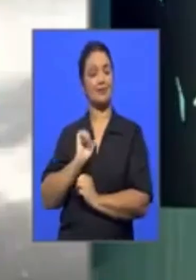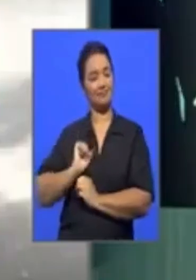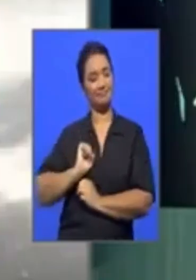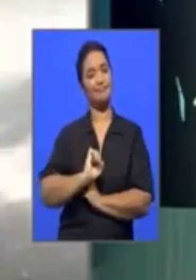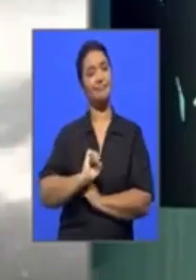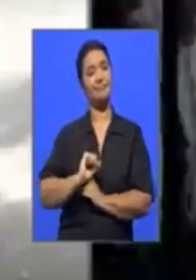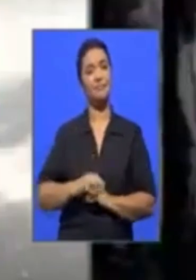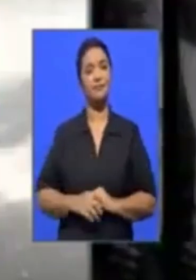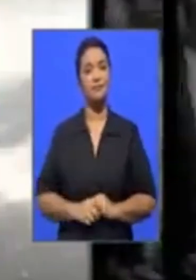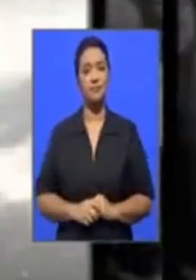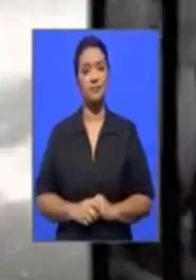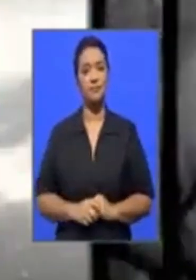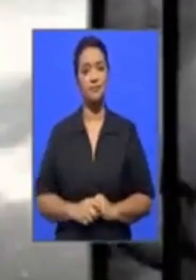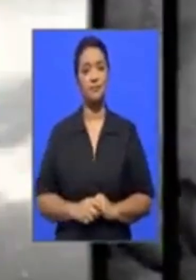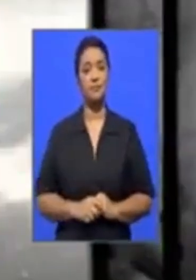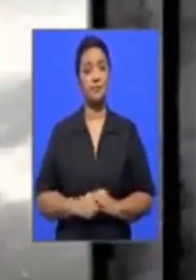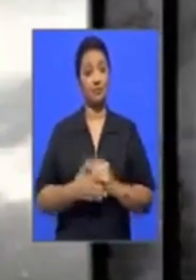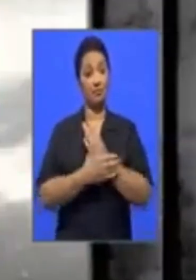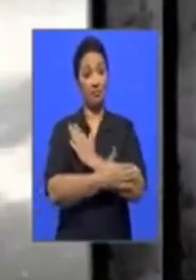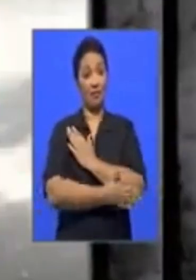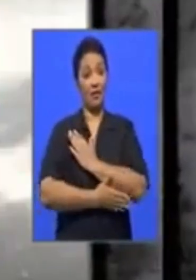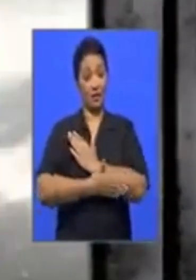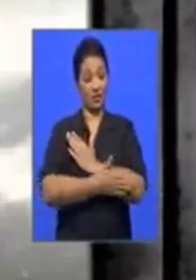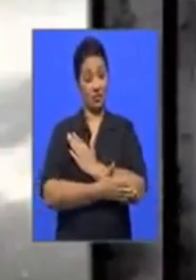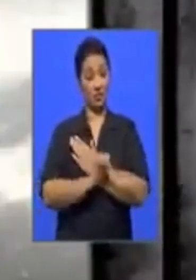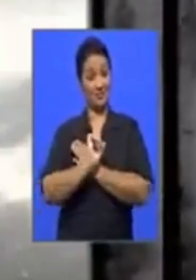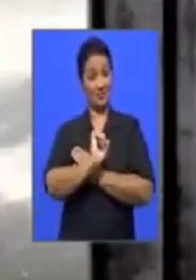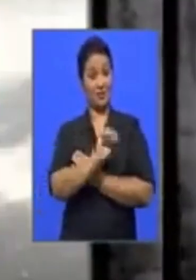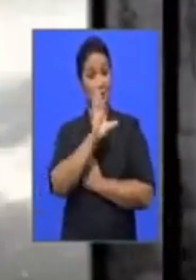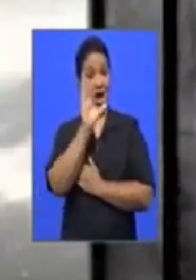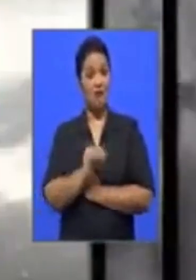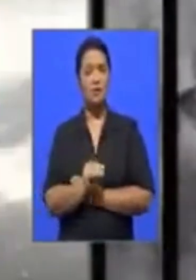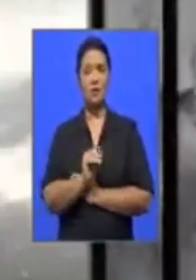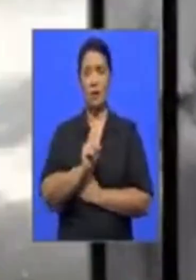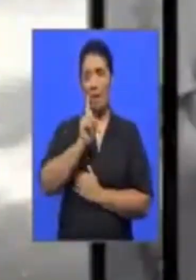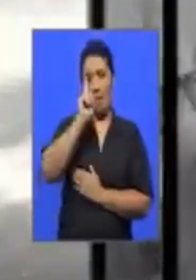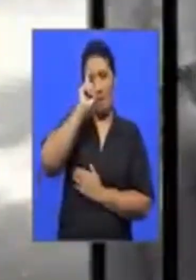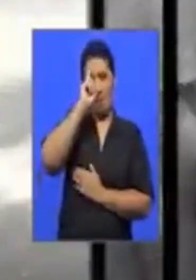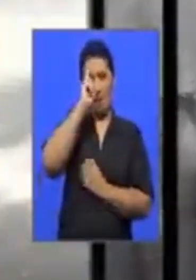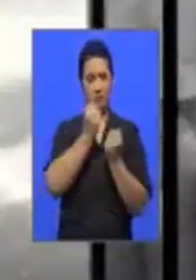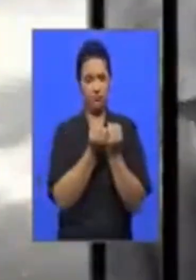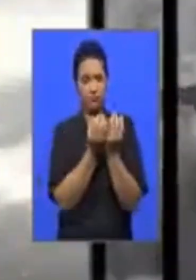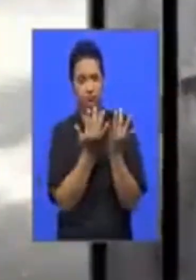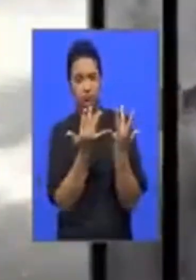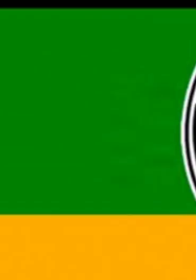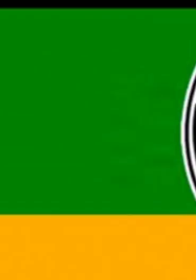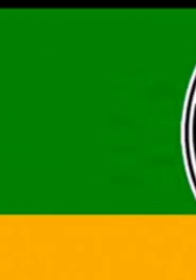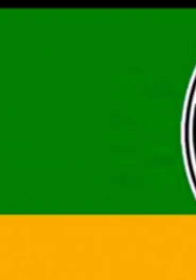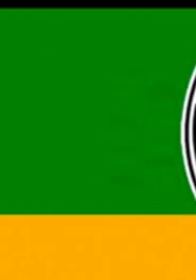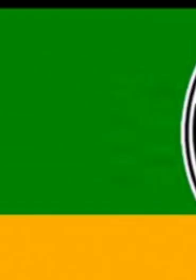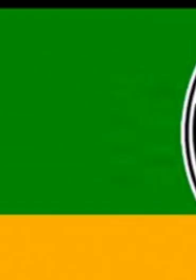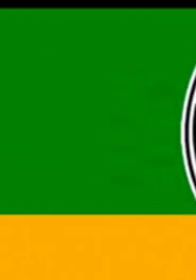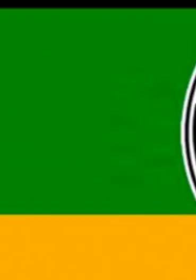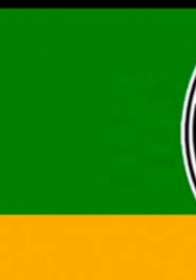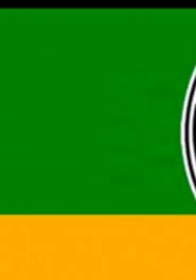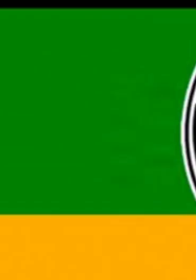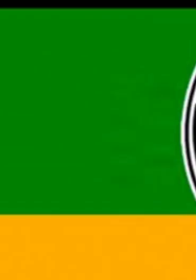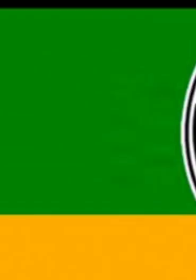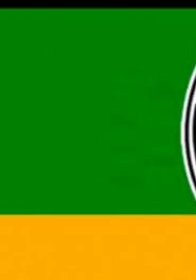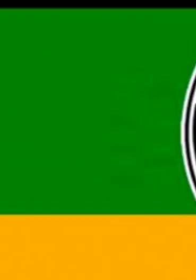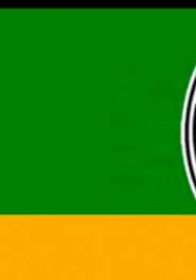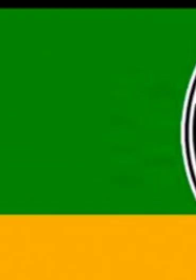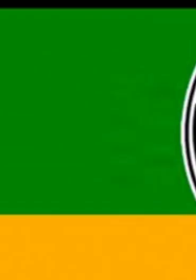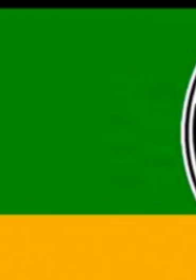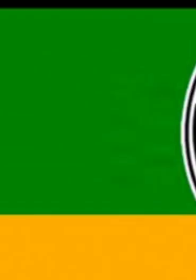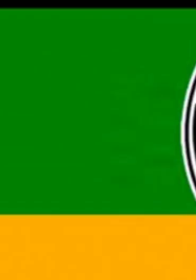Welcome to Peak World. In today's episode, we focus on the history of the oldest liberation movement